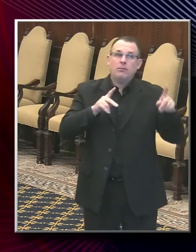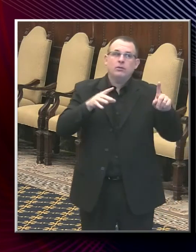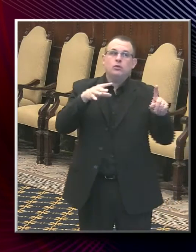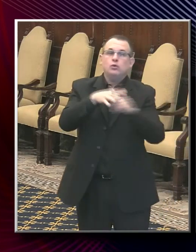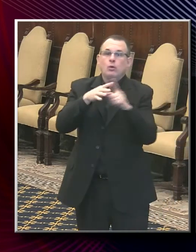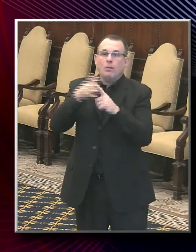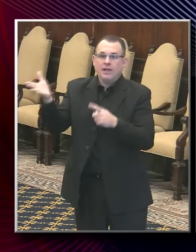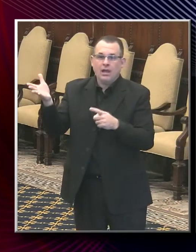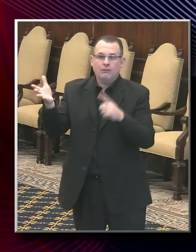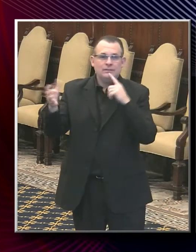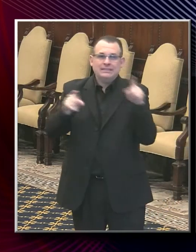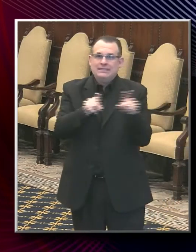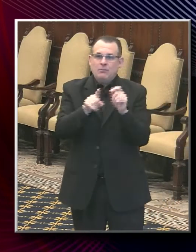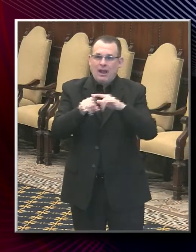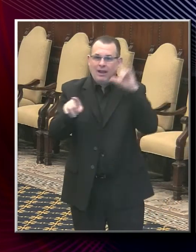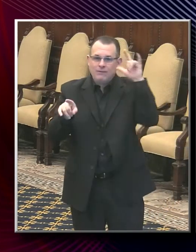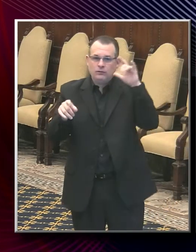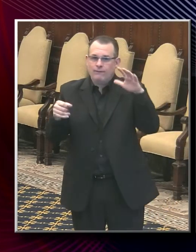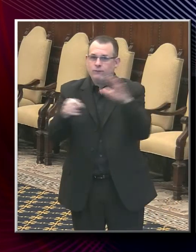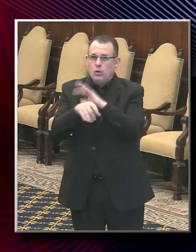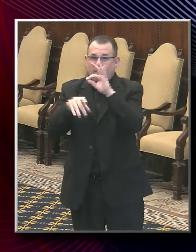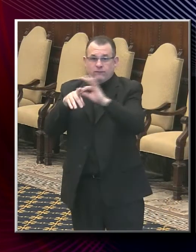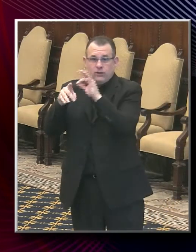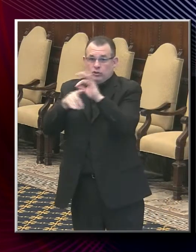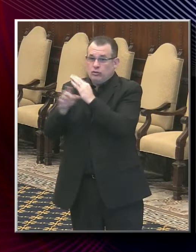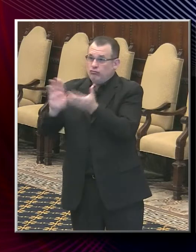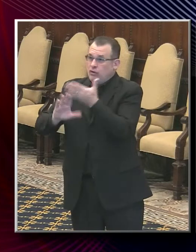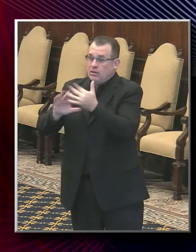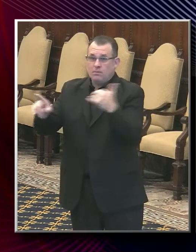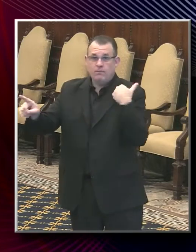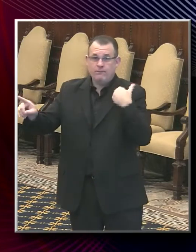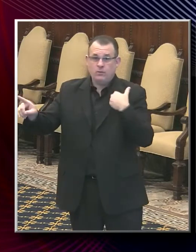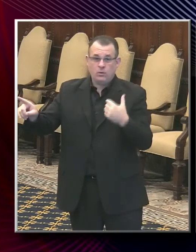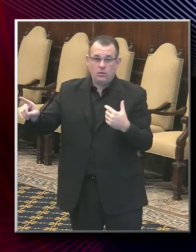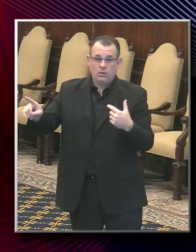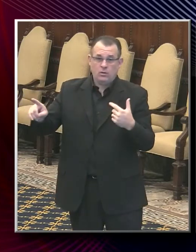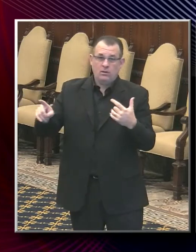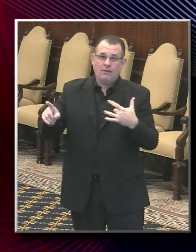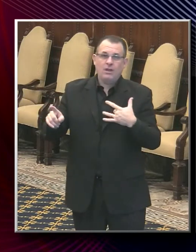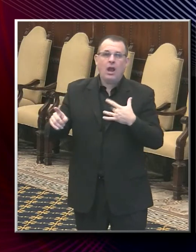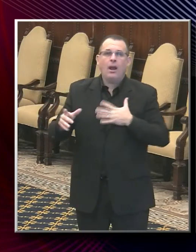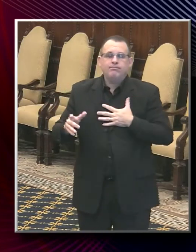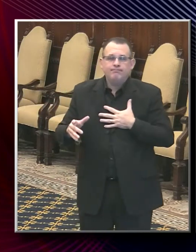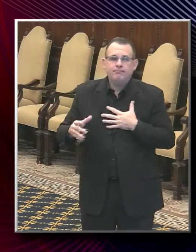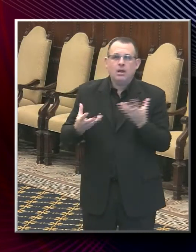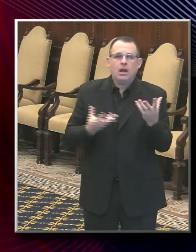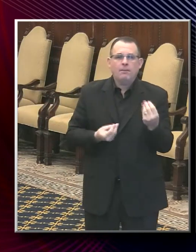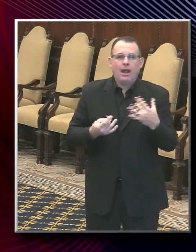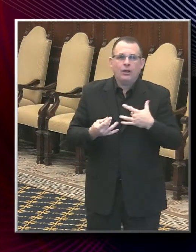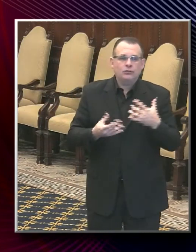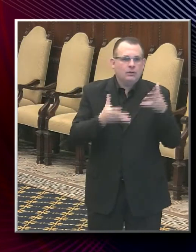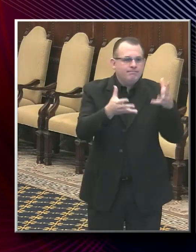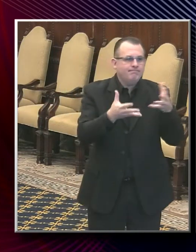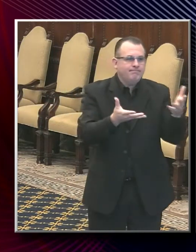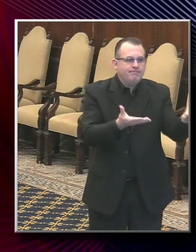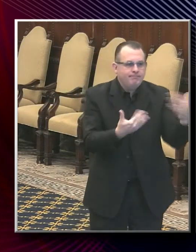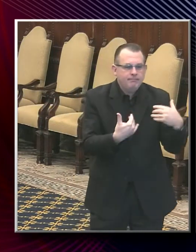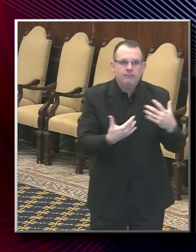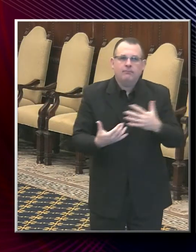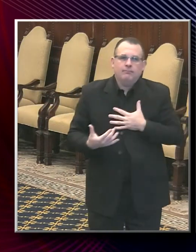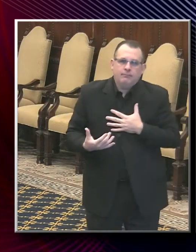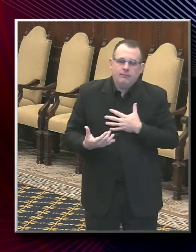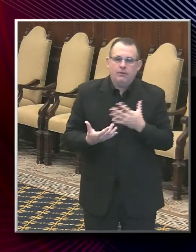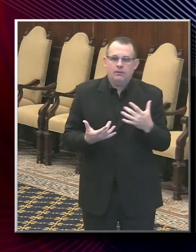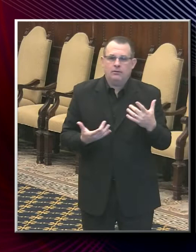when the airport was fully functioning. And I think just out of compassion, we've allowed them to stay there without moving them. But we're not moving